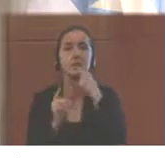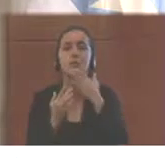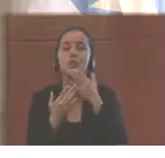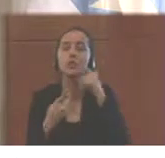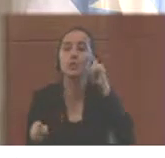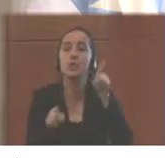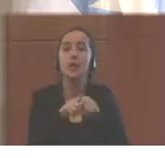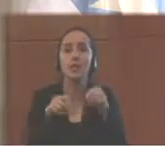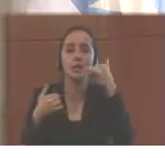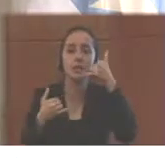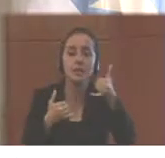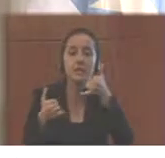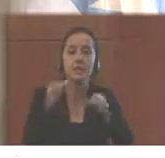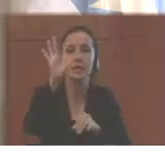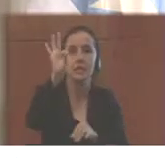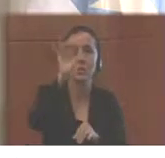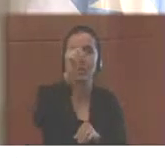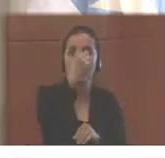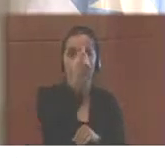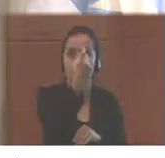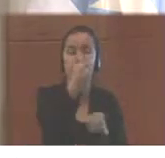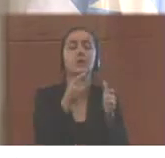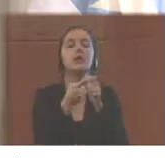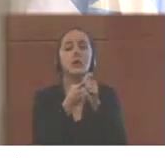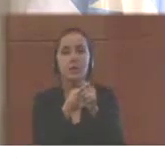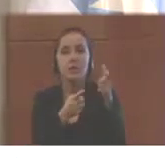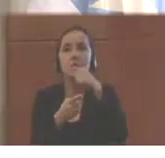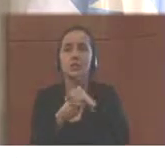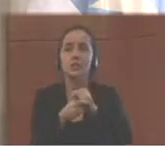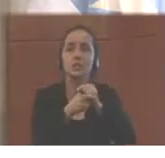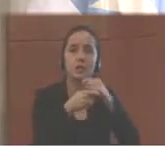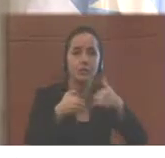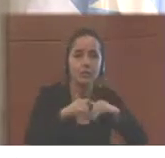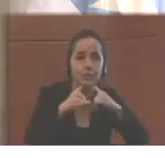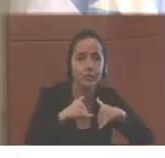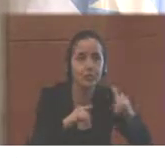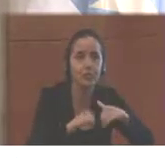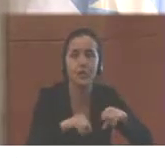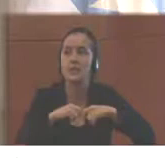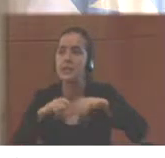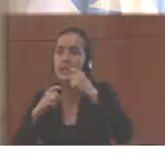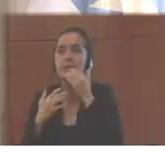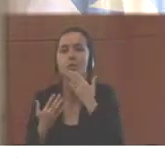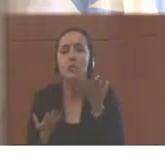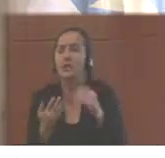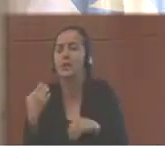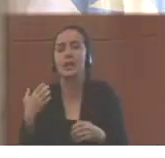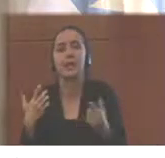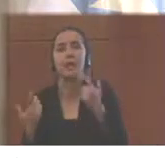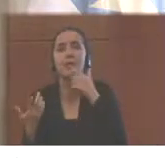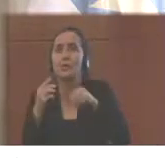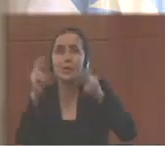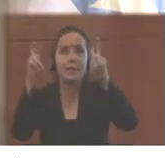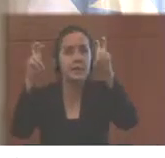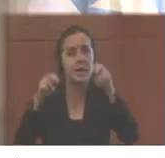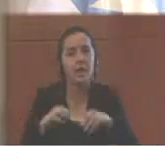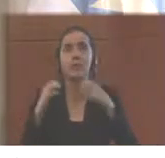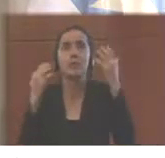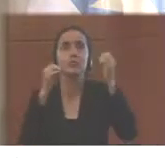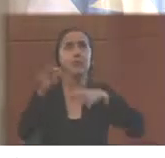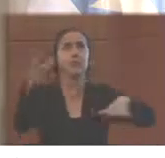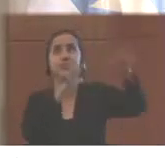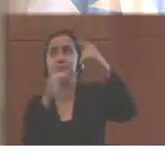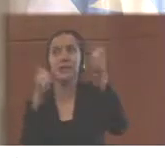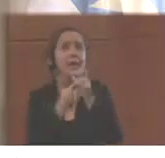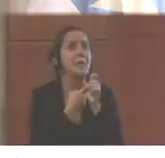on all emergencies of persons who complain of problems related to disasters or emergencies in Trinidad and Tobago. 40